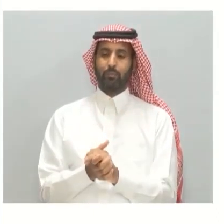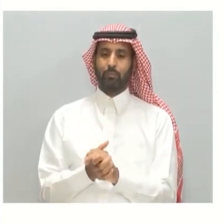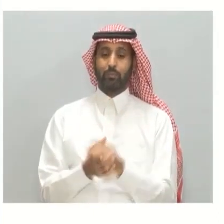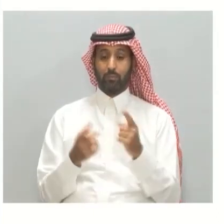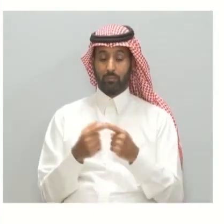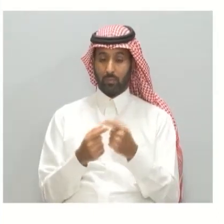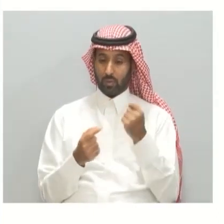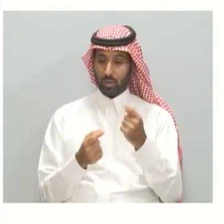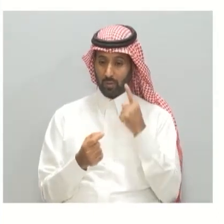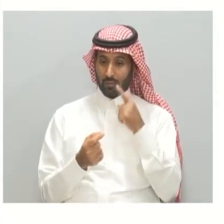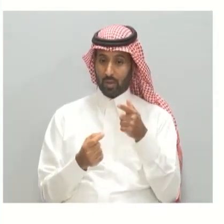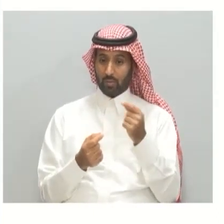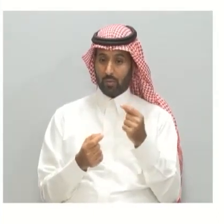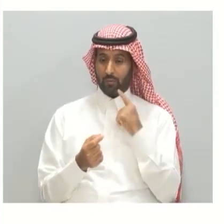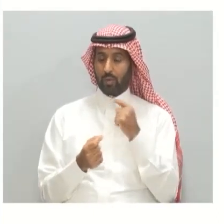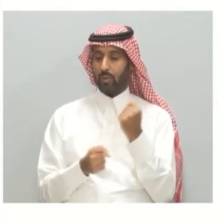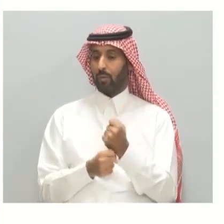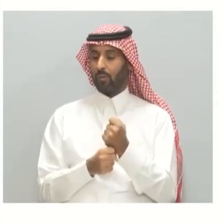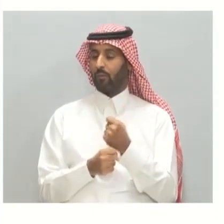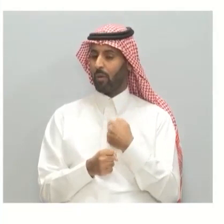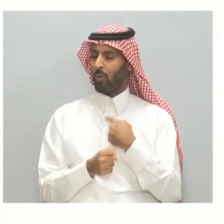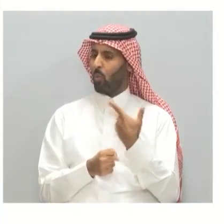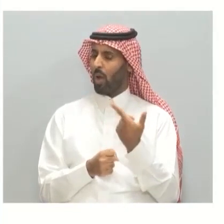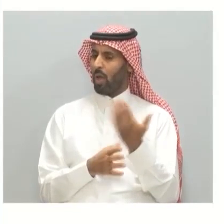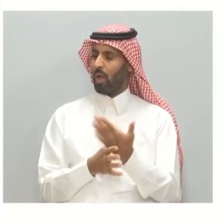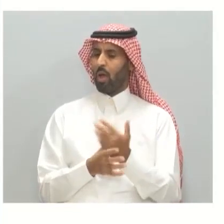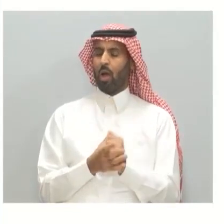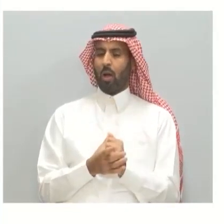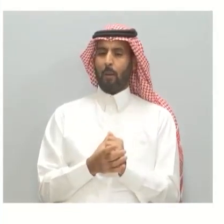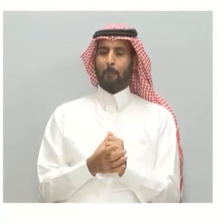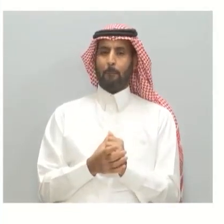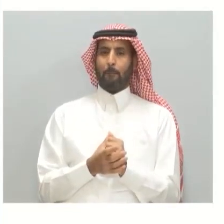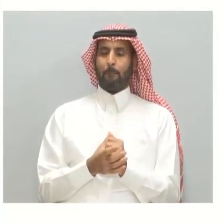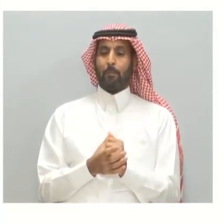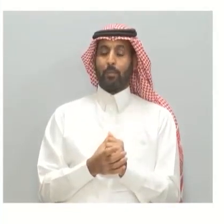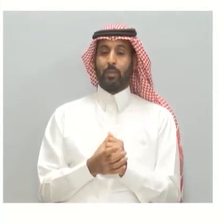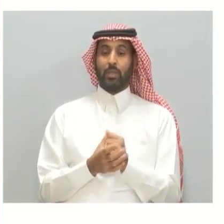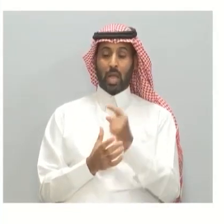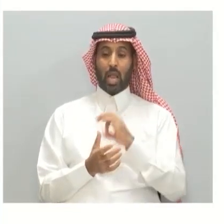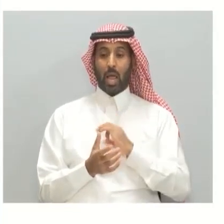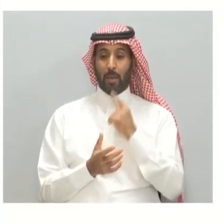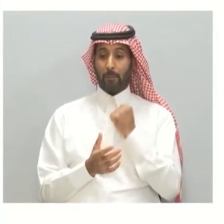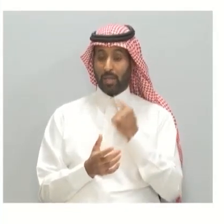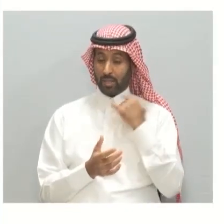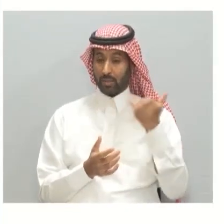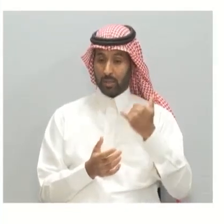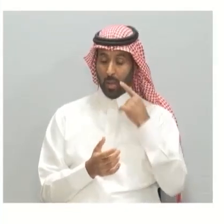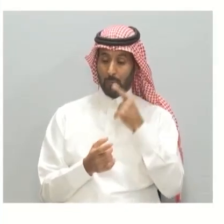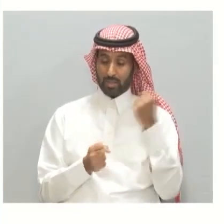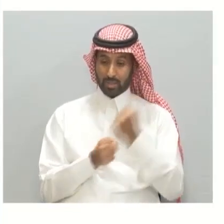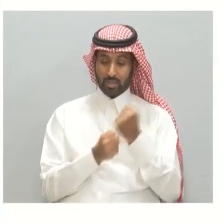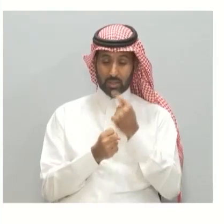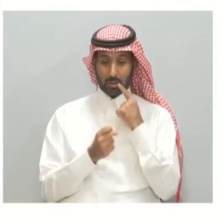think it's perfect for me. Why does he think that? Because he is, or as he says here, I am interested in working